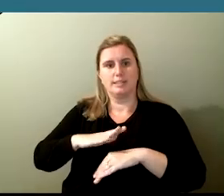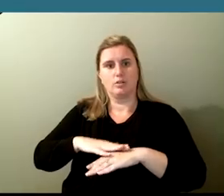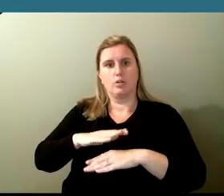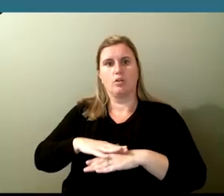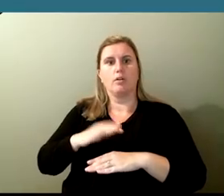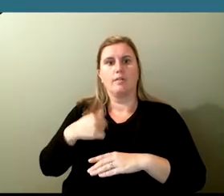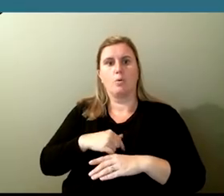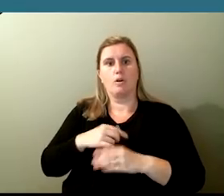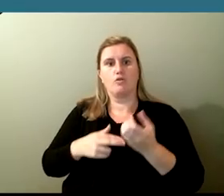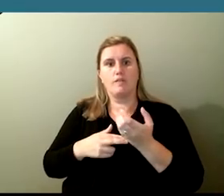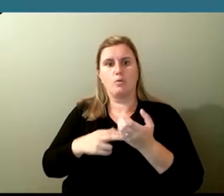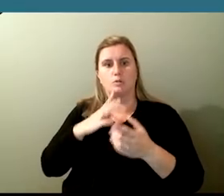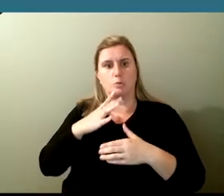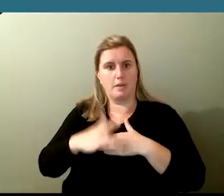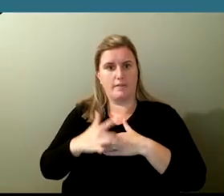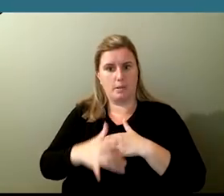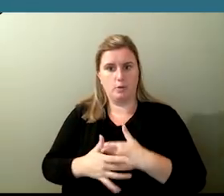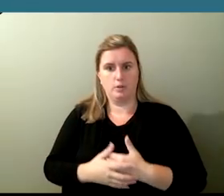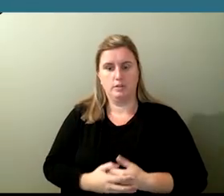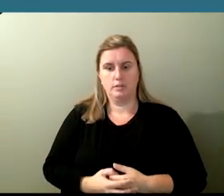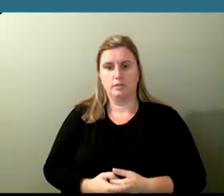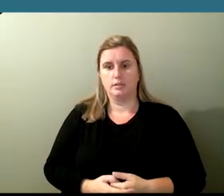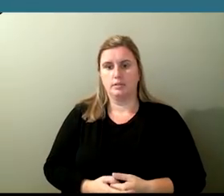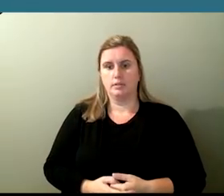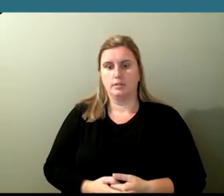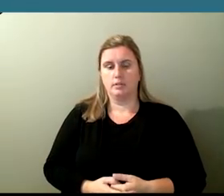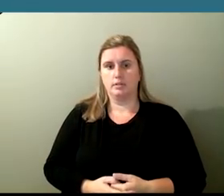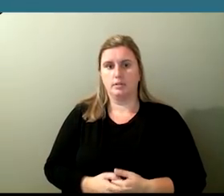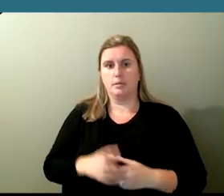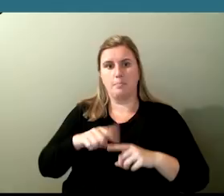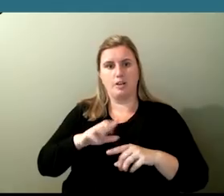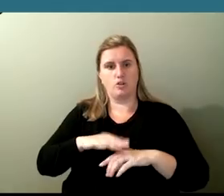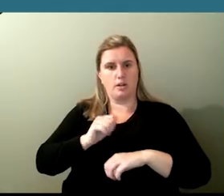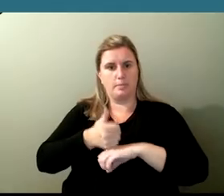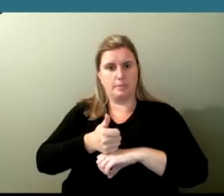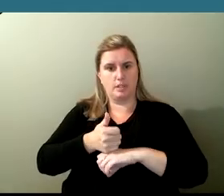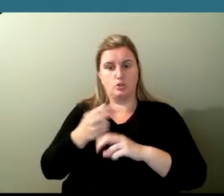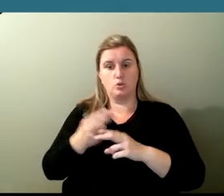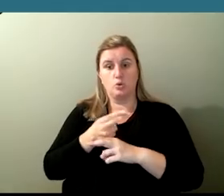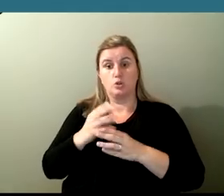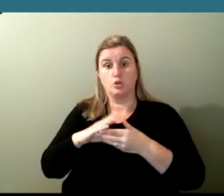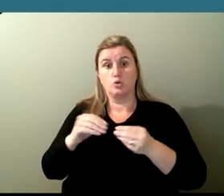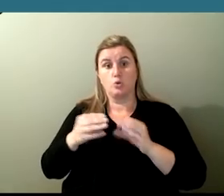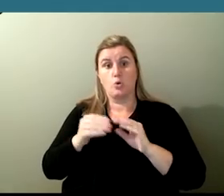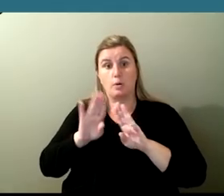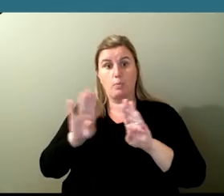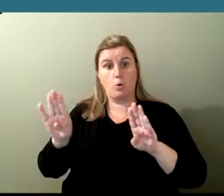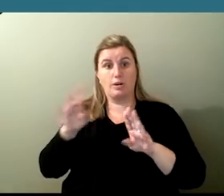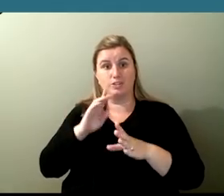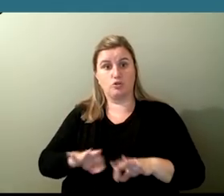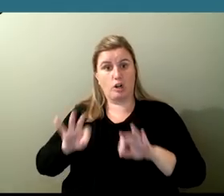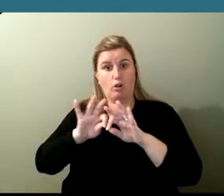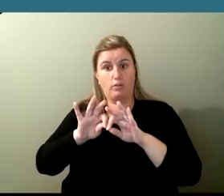that reinforcement will be available based on implementation? using a storyboard is critical. And